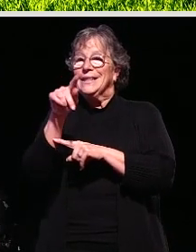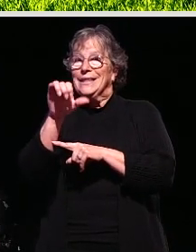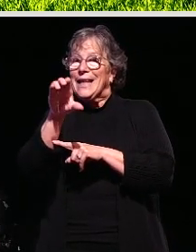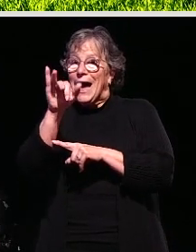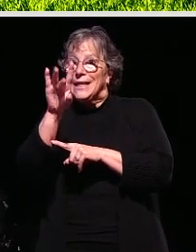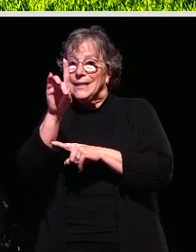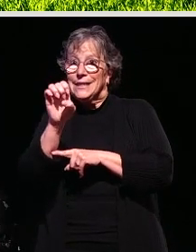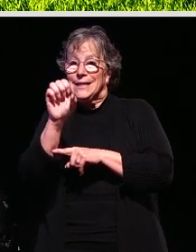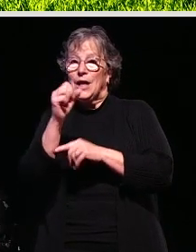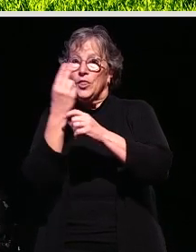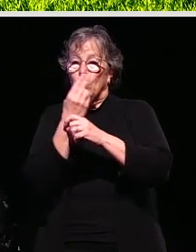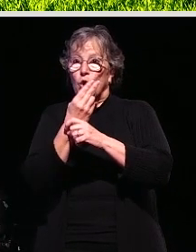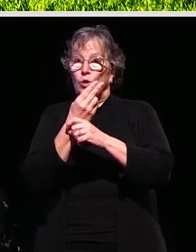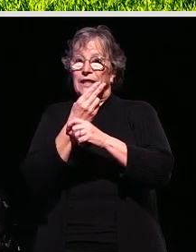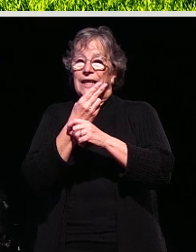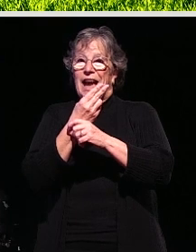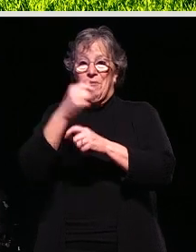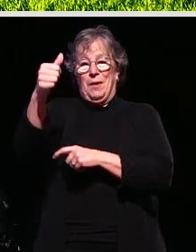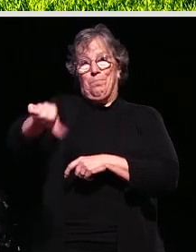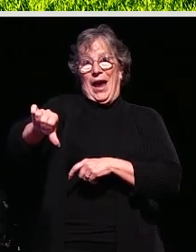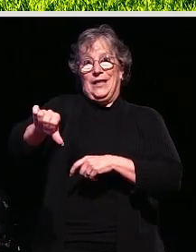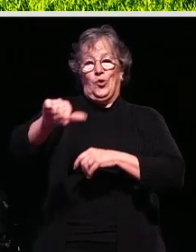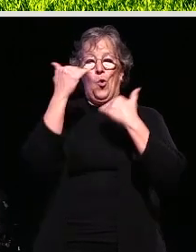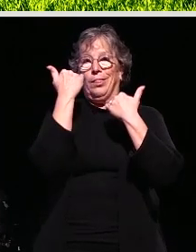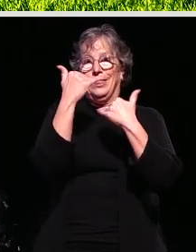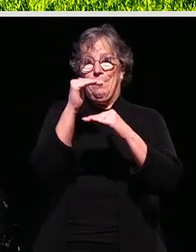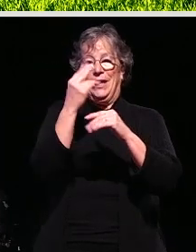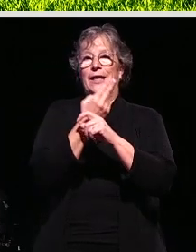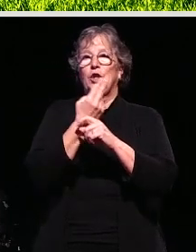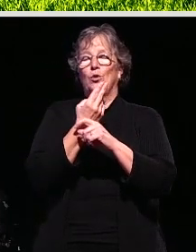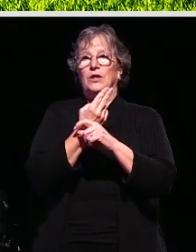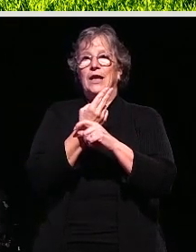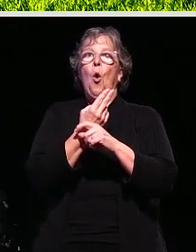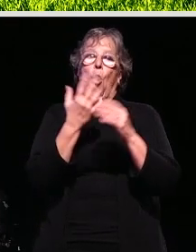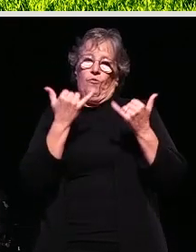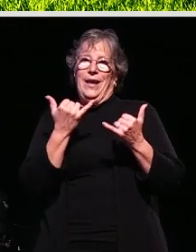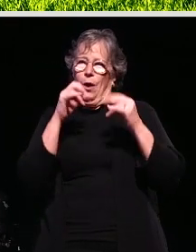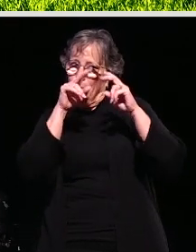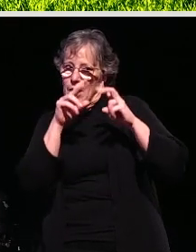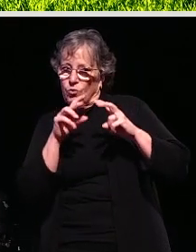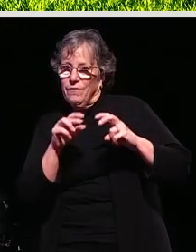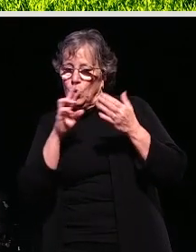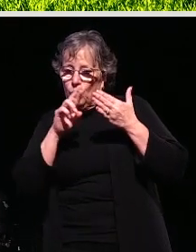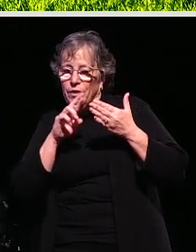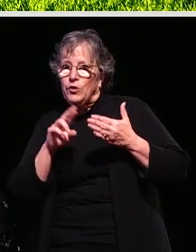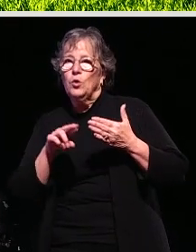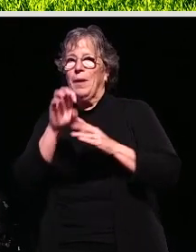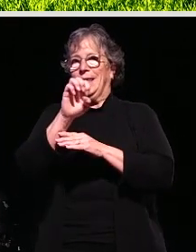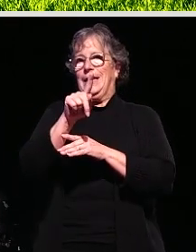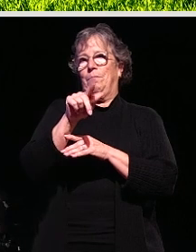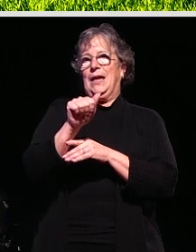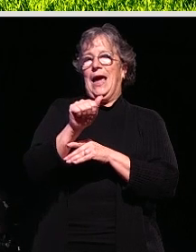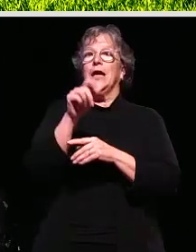being restricted in their allowable use, or on their way under regulatory review by the EPA, the EU, or Canadian authorities. So